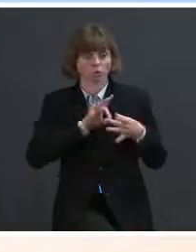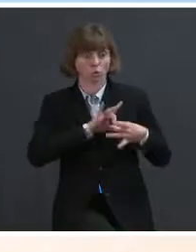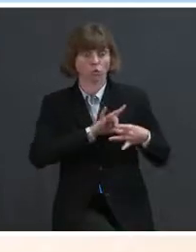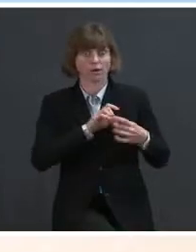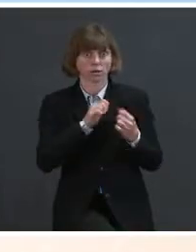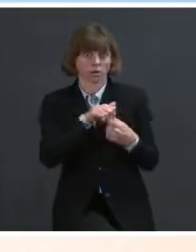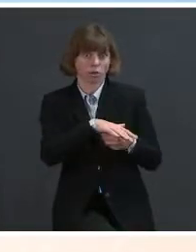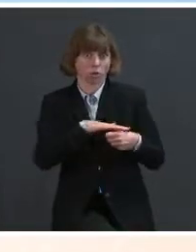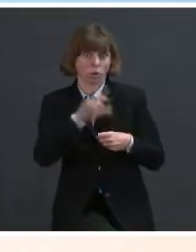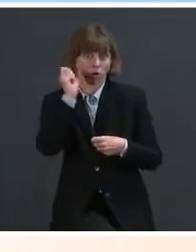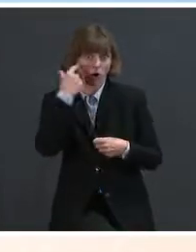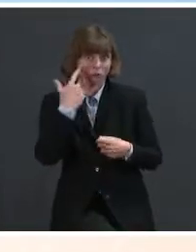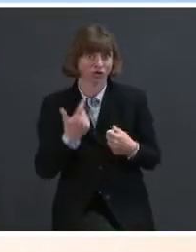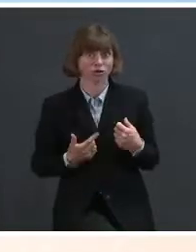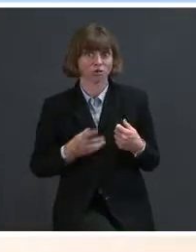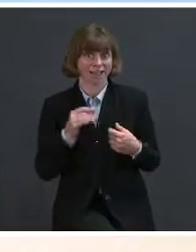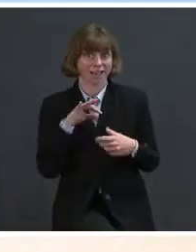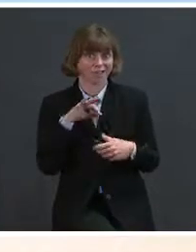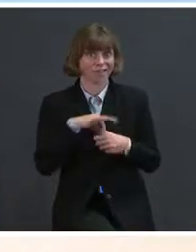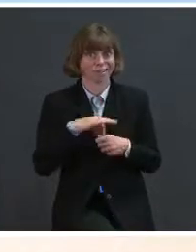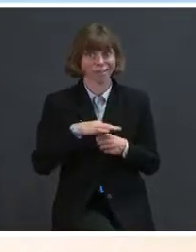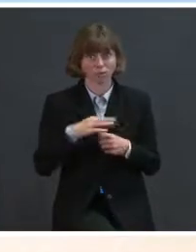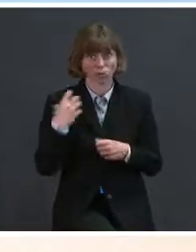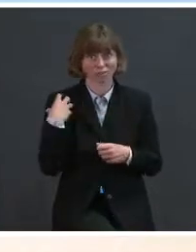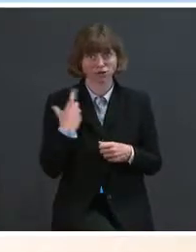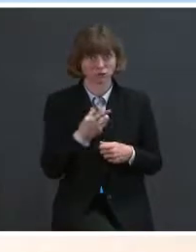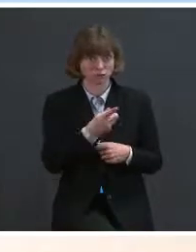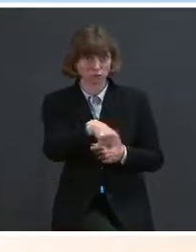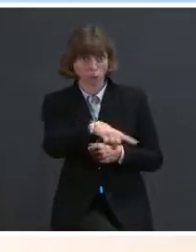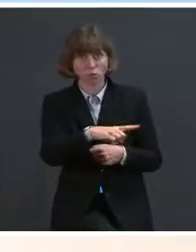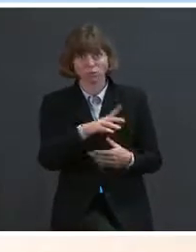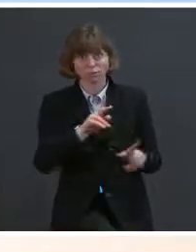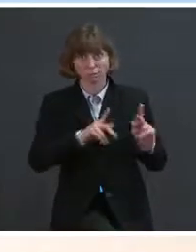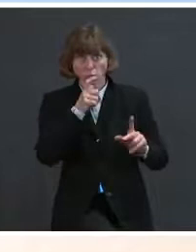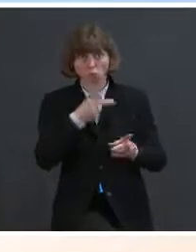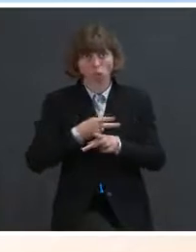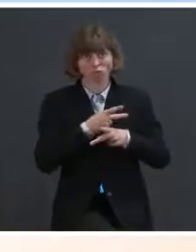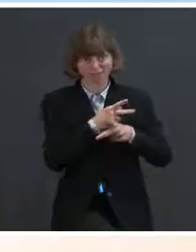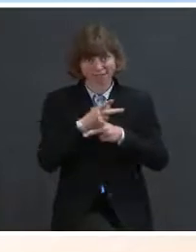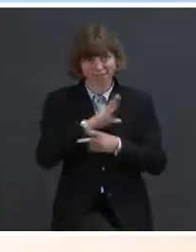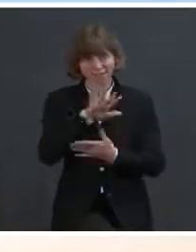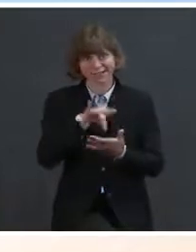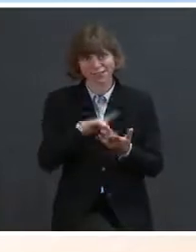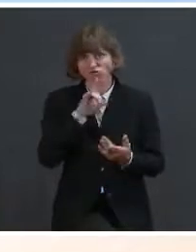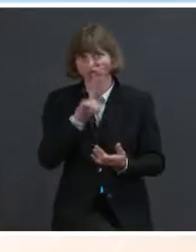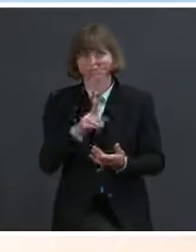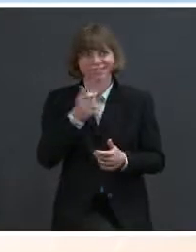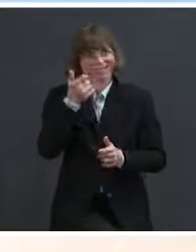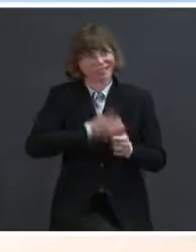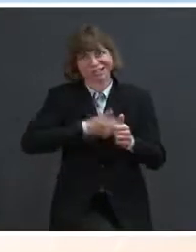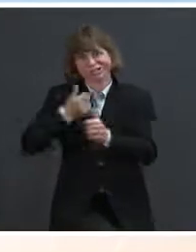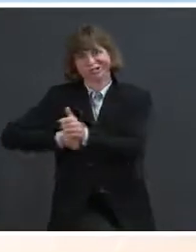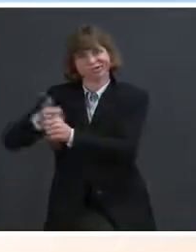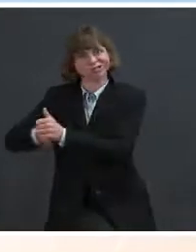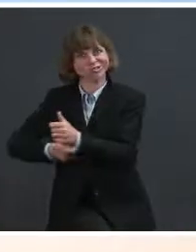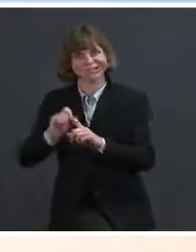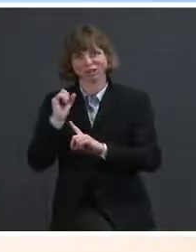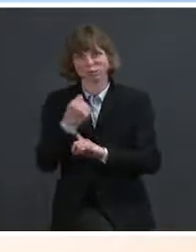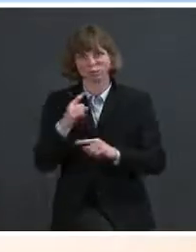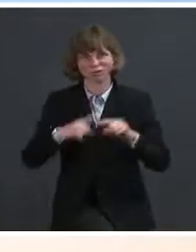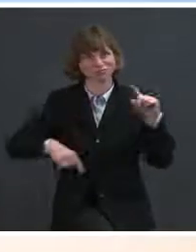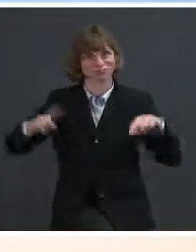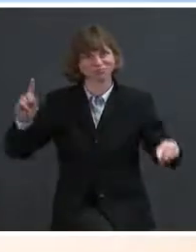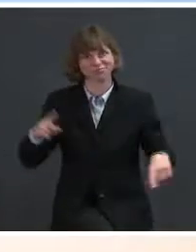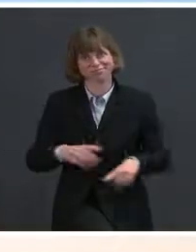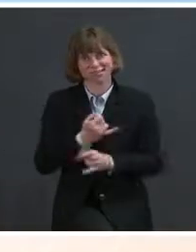and local elected officials and folks who are overseeing these centers. So it's really case by case and state by state,